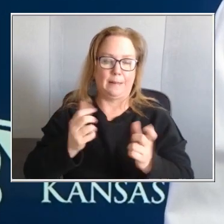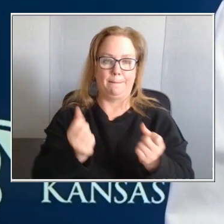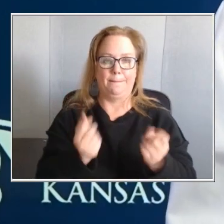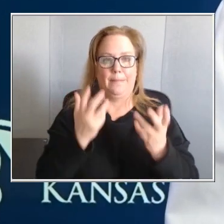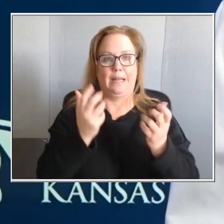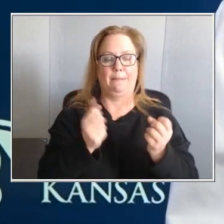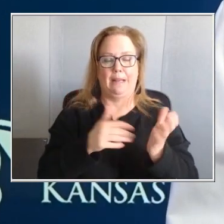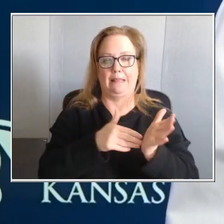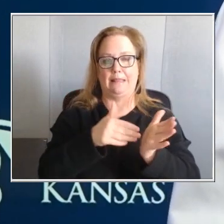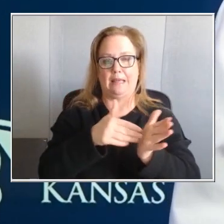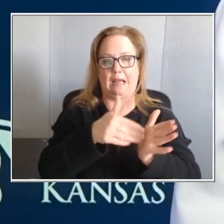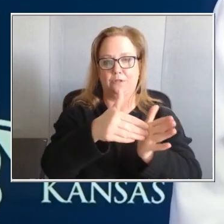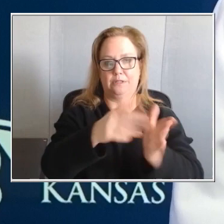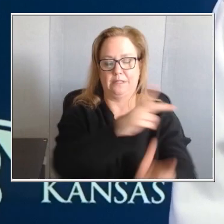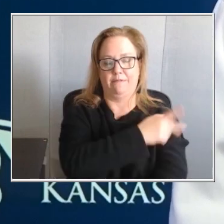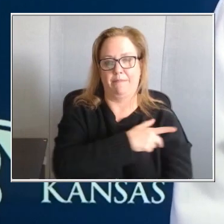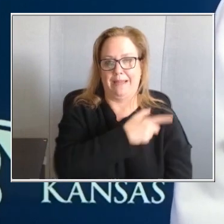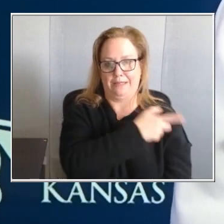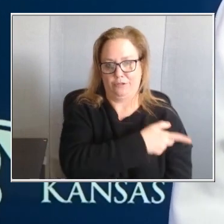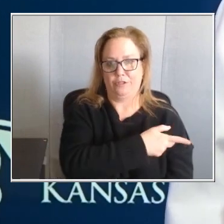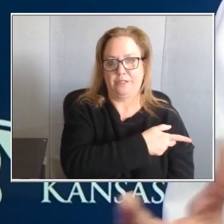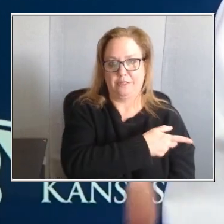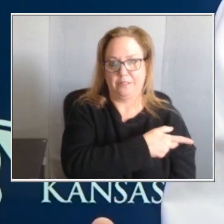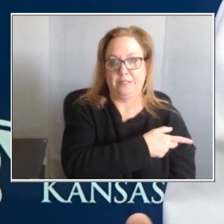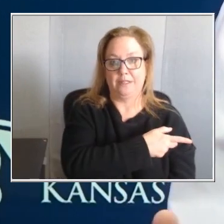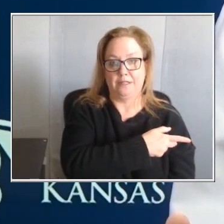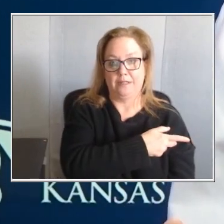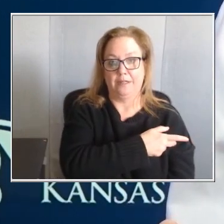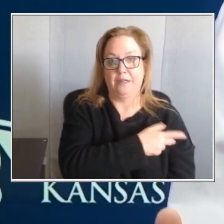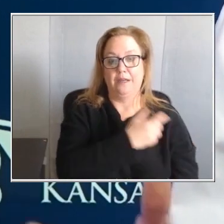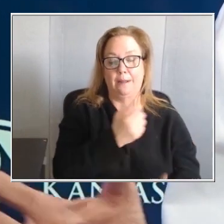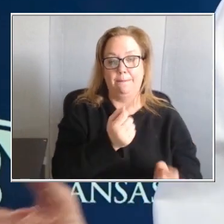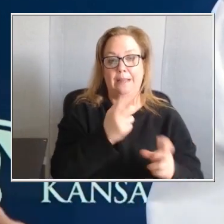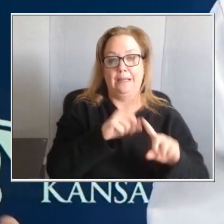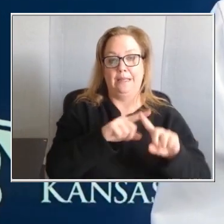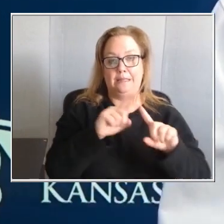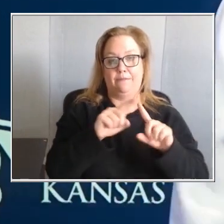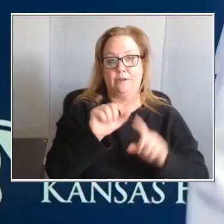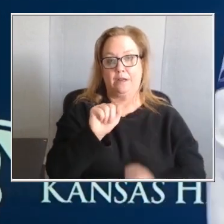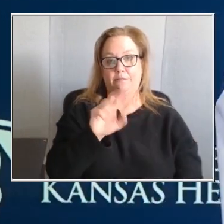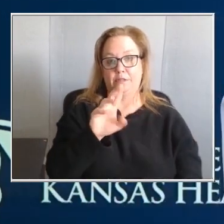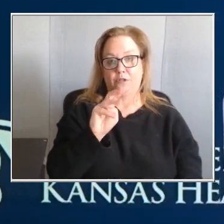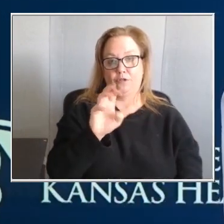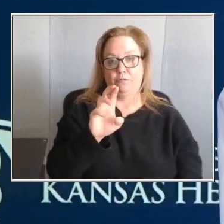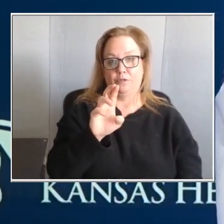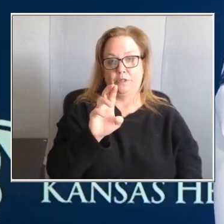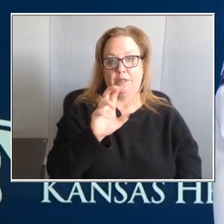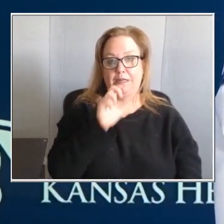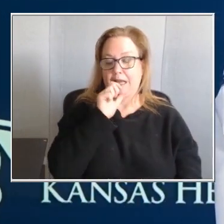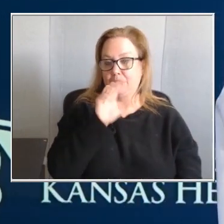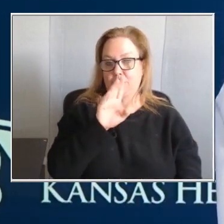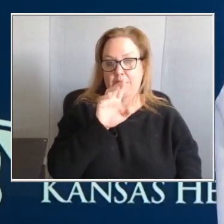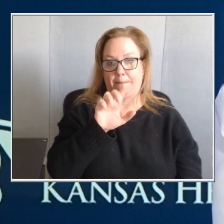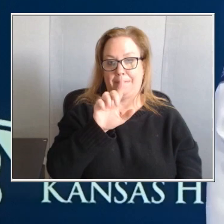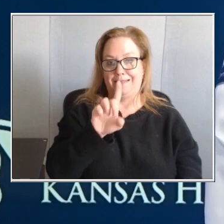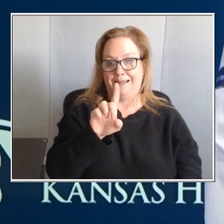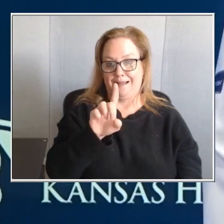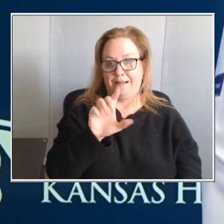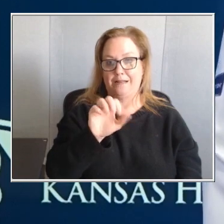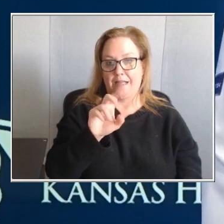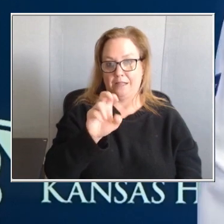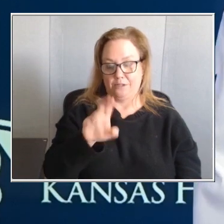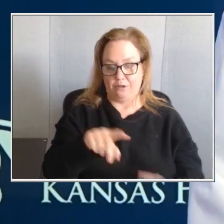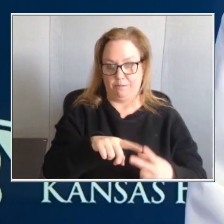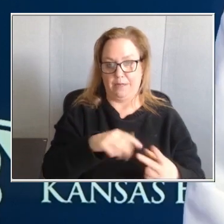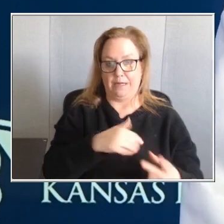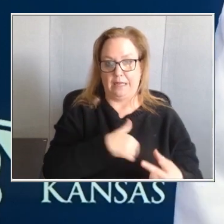thousands of patients and to many different types of tumors, not just blood cancers, but solid tumors like breast cancer,